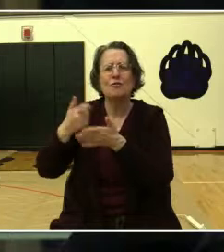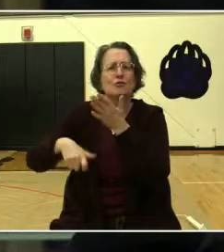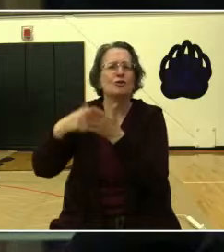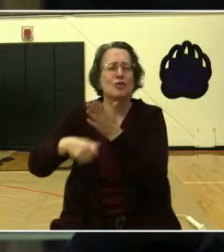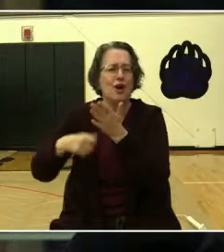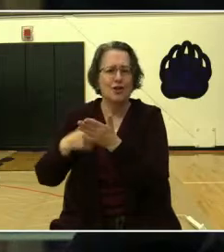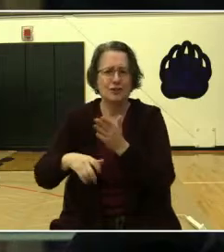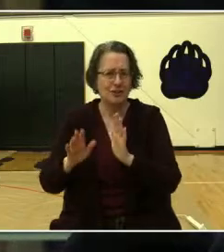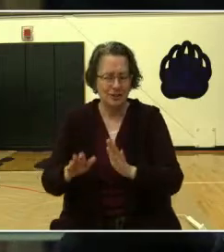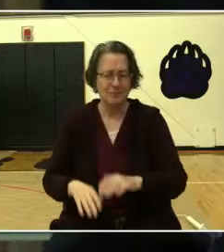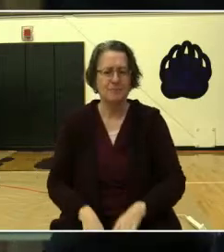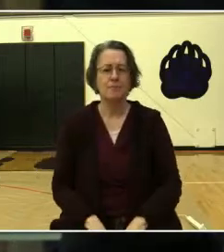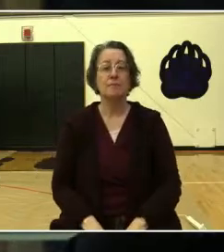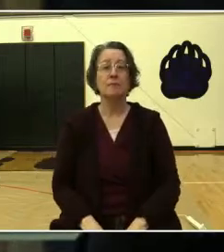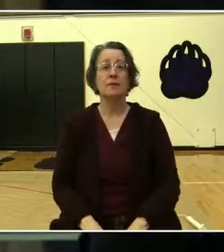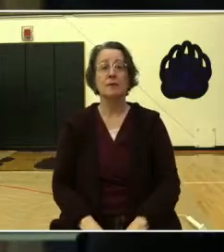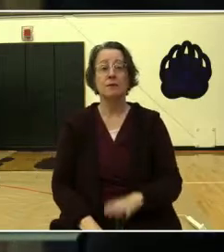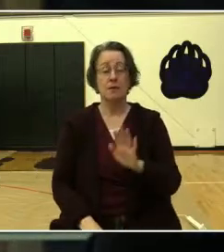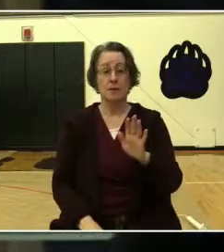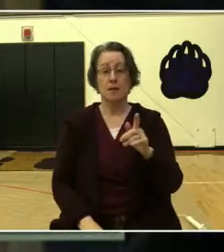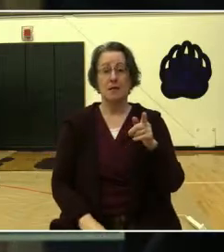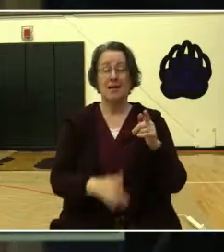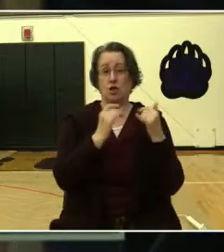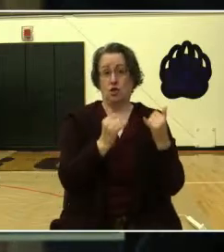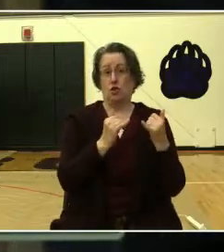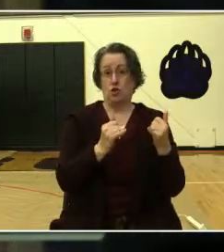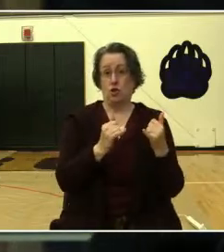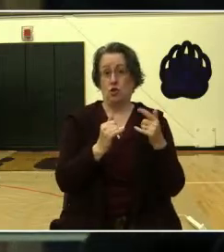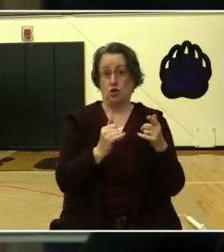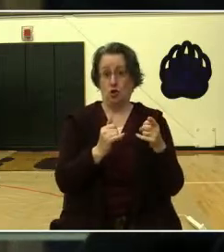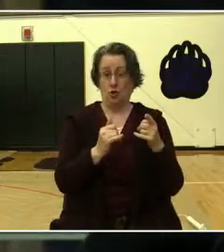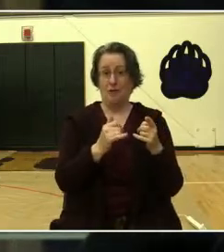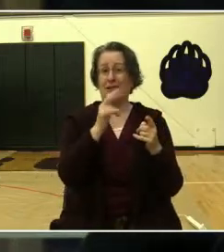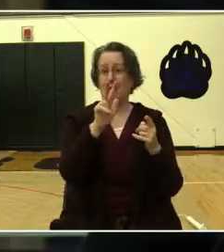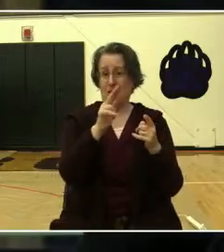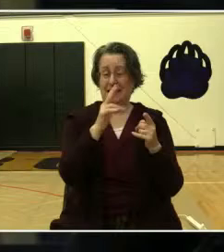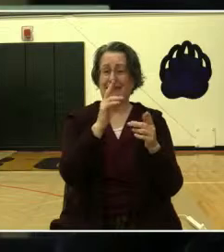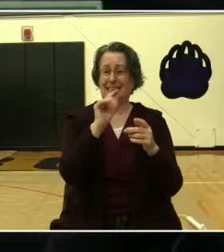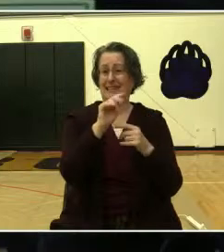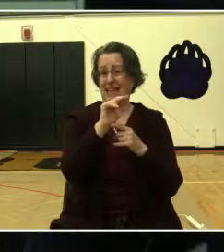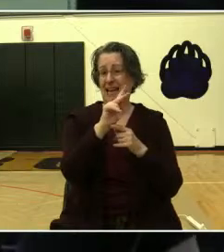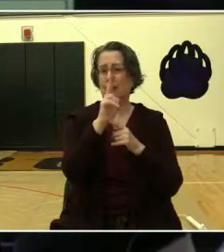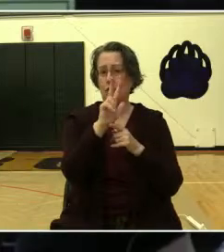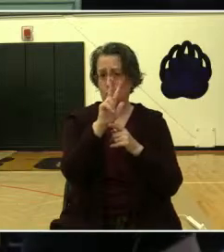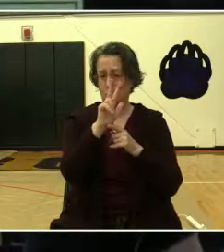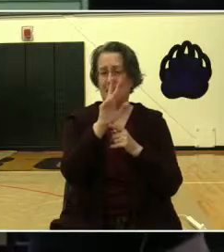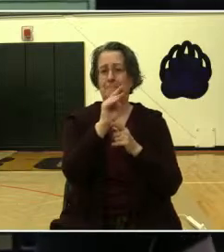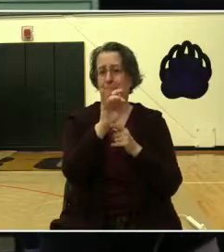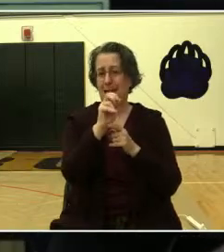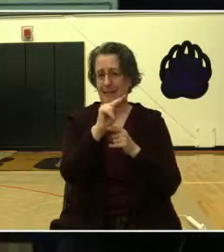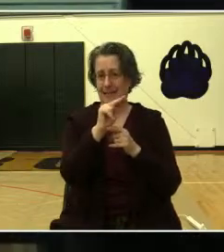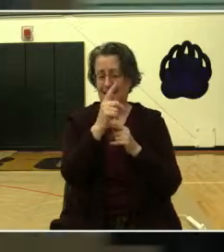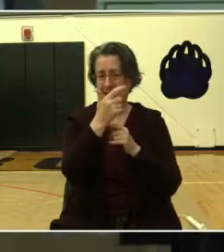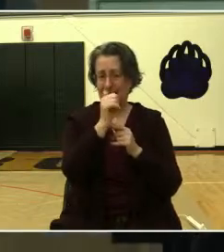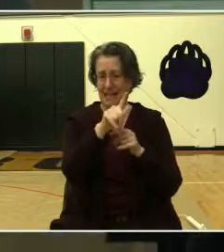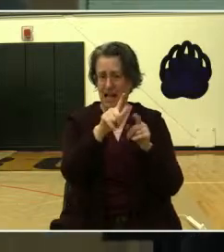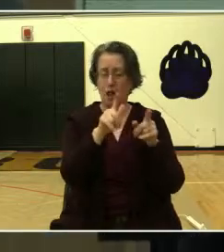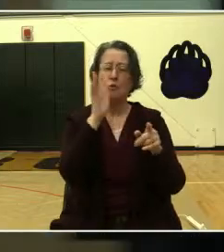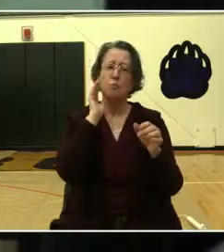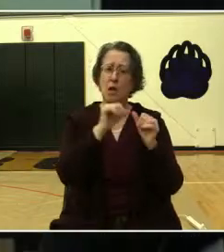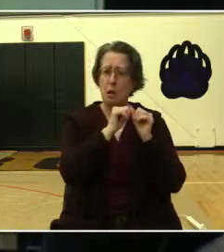the the work that needs to be done to recondition the existing 3 million gallon tank will add an approximate 50-year